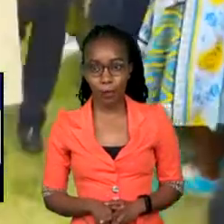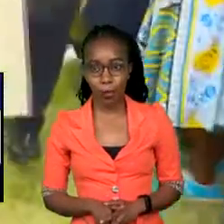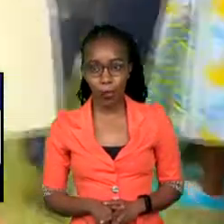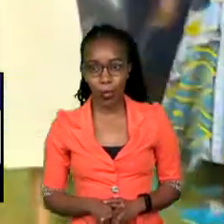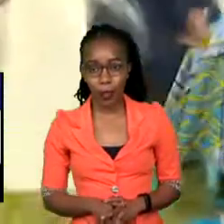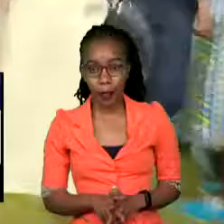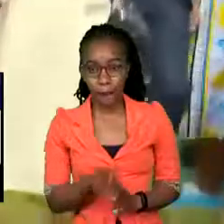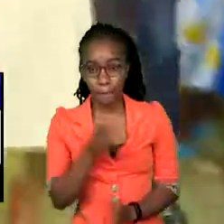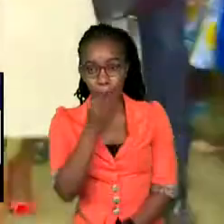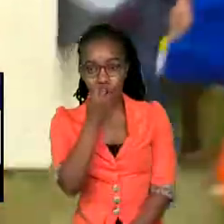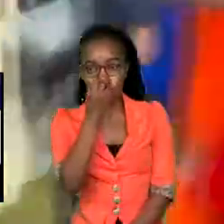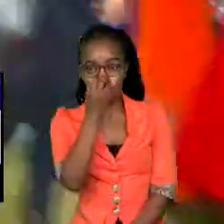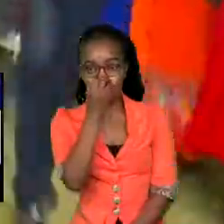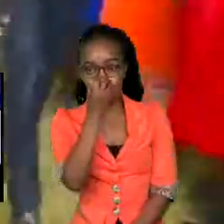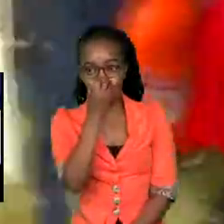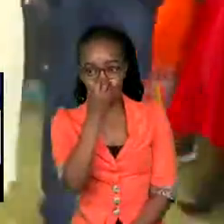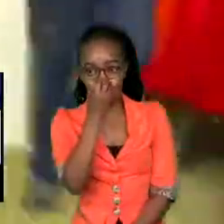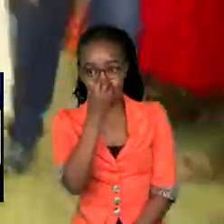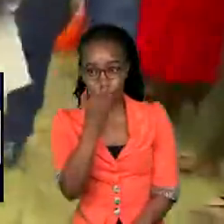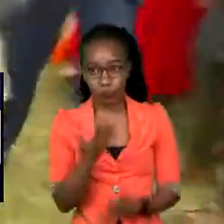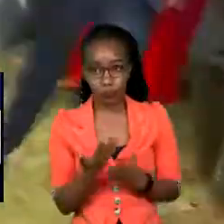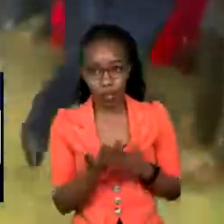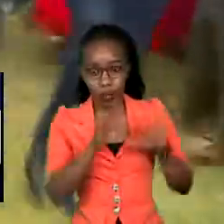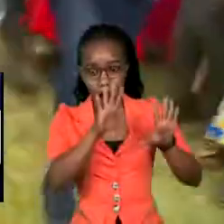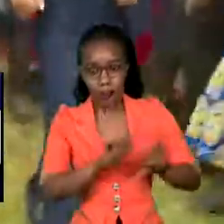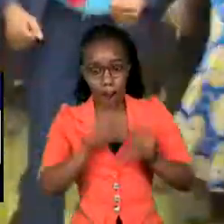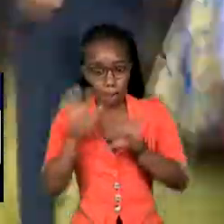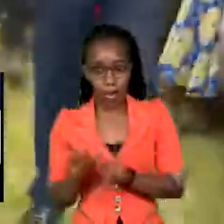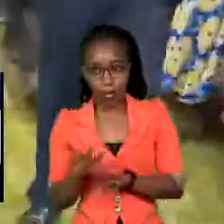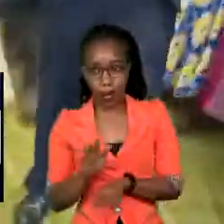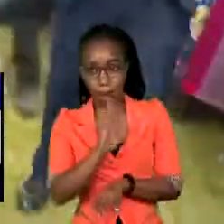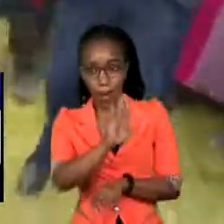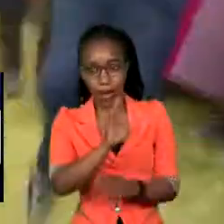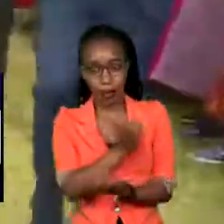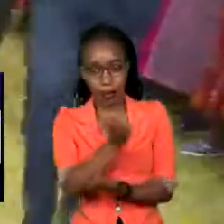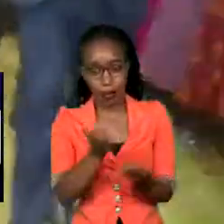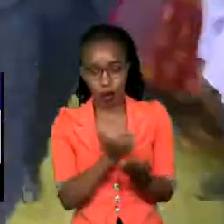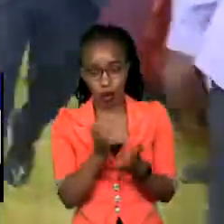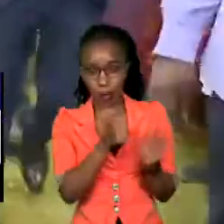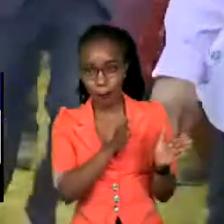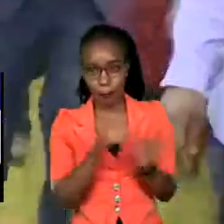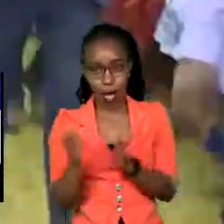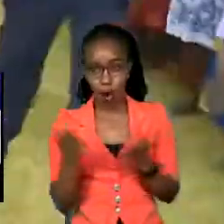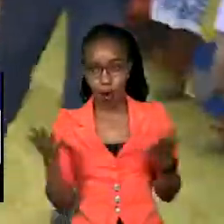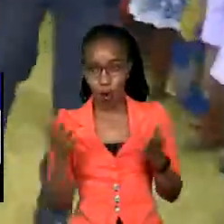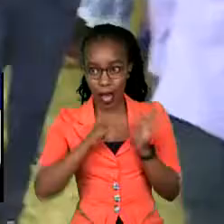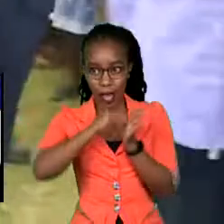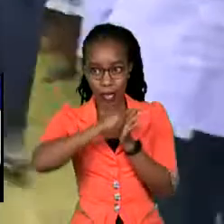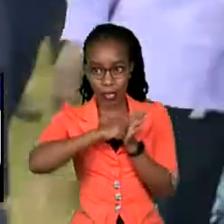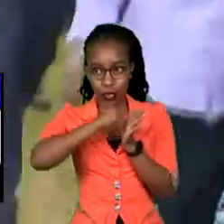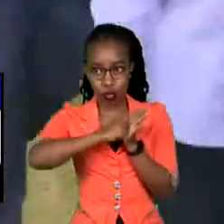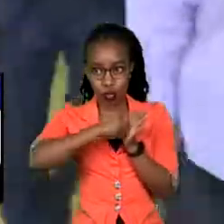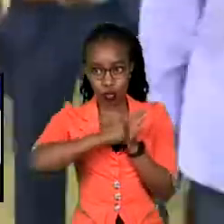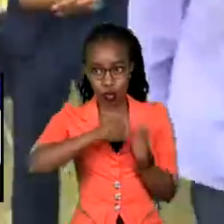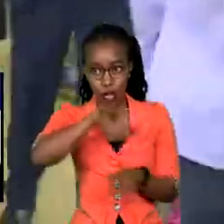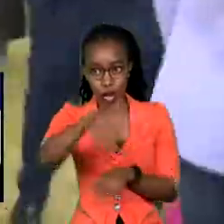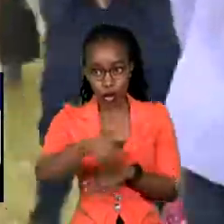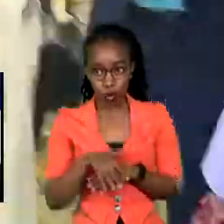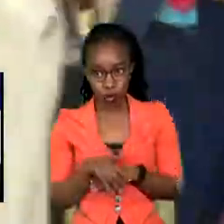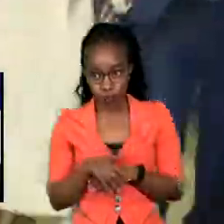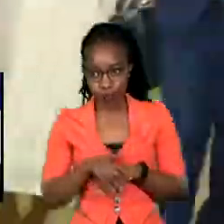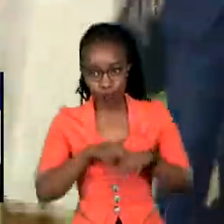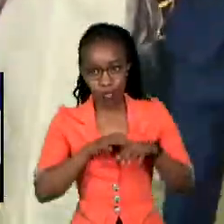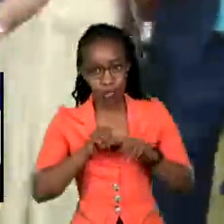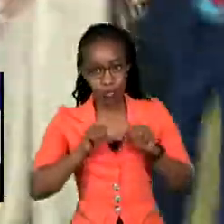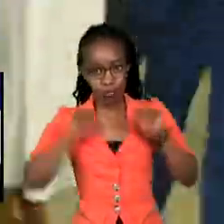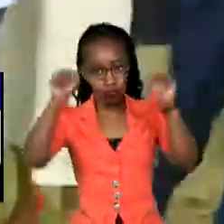Deputy President William RUTO has taken campaigns for his bottom-up economic model to KITUI in a bid to seek backing from